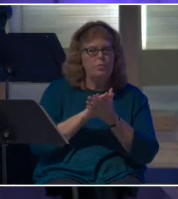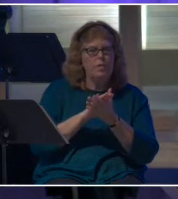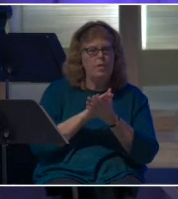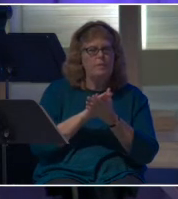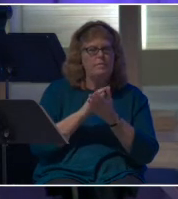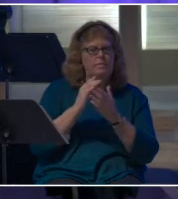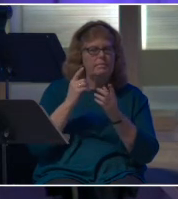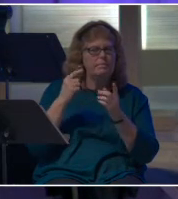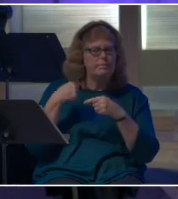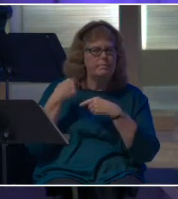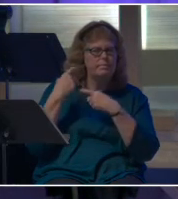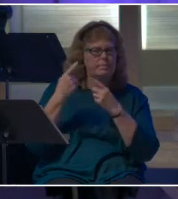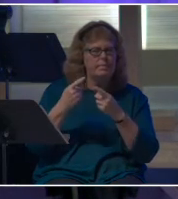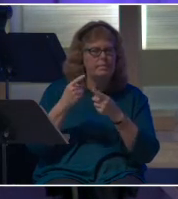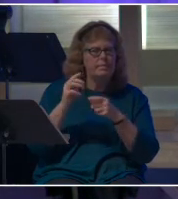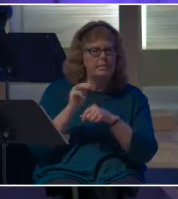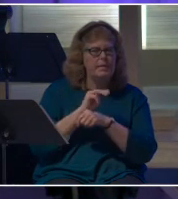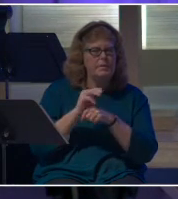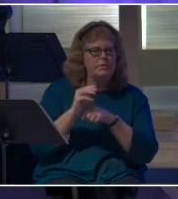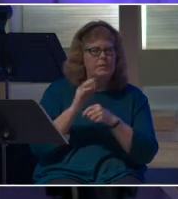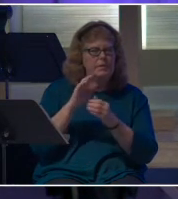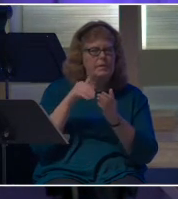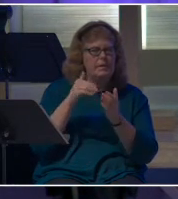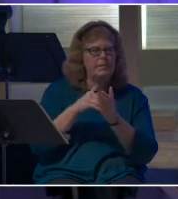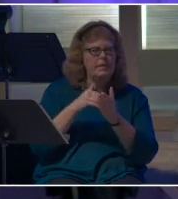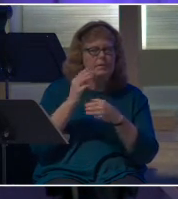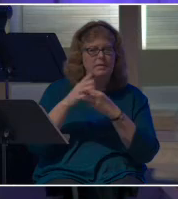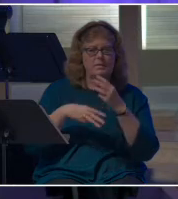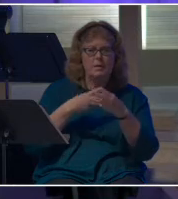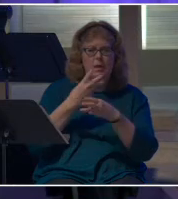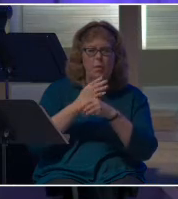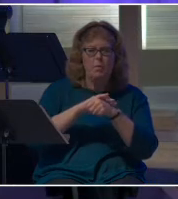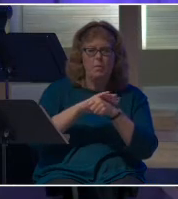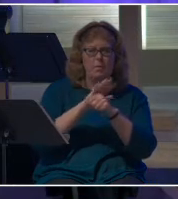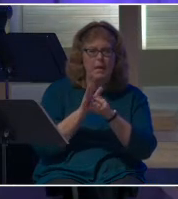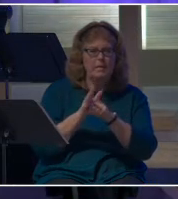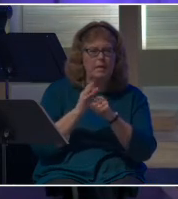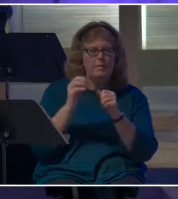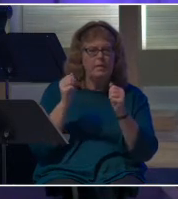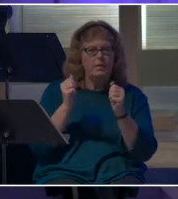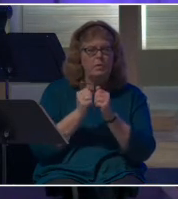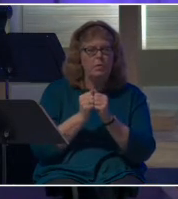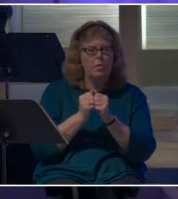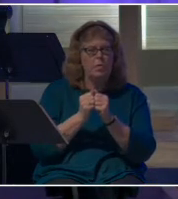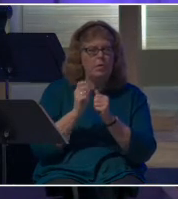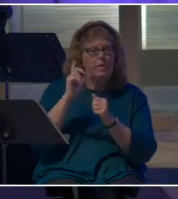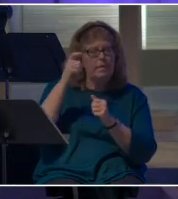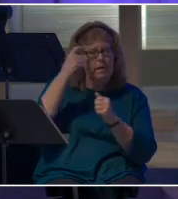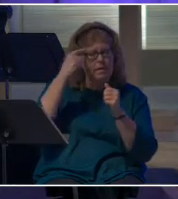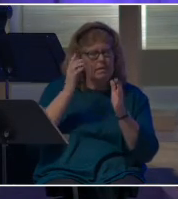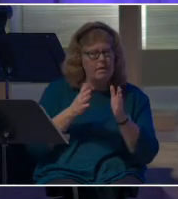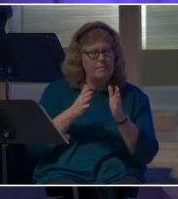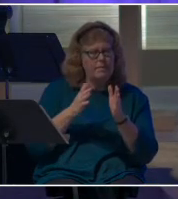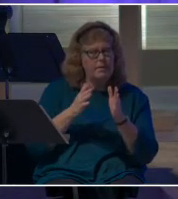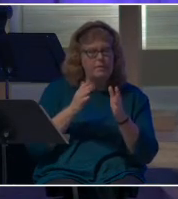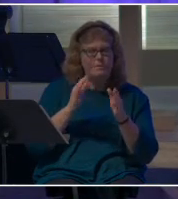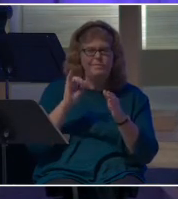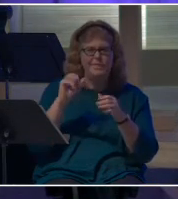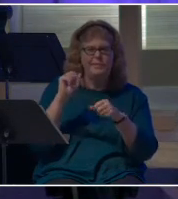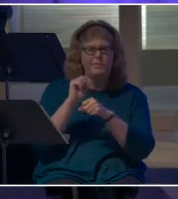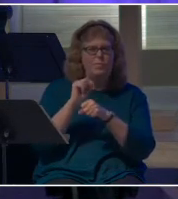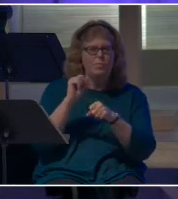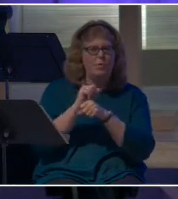this season of ministry, for us to be in the midst of a global pandemic with a governor who's been operating